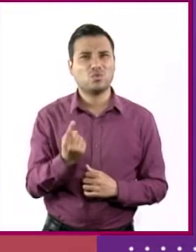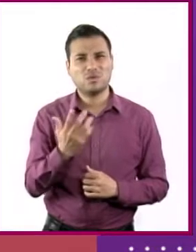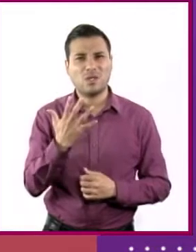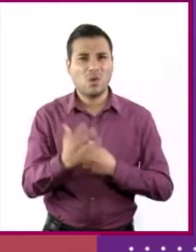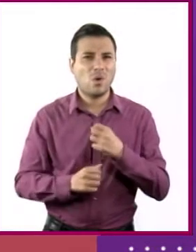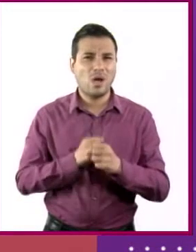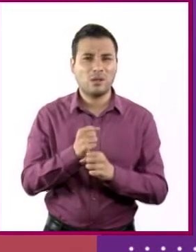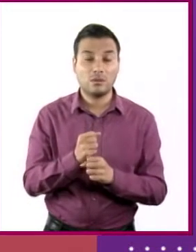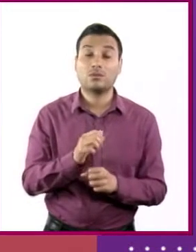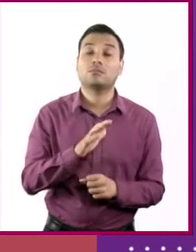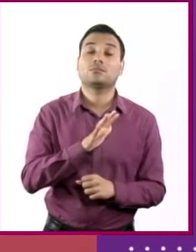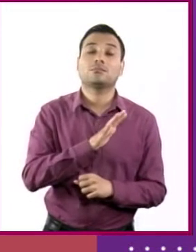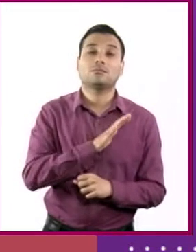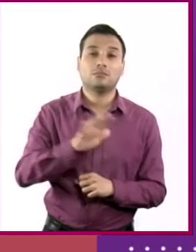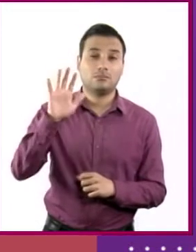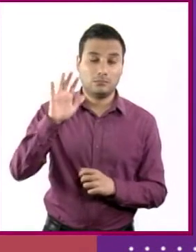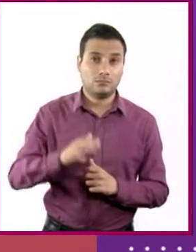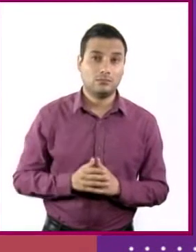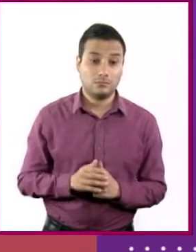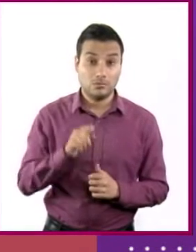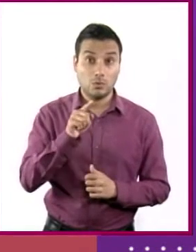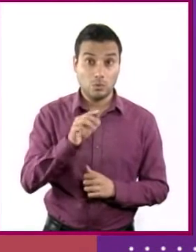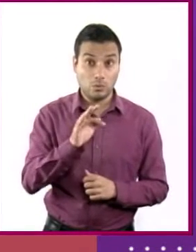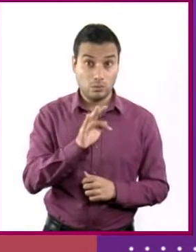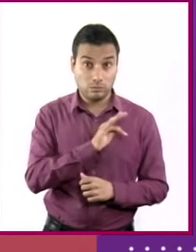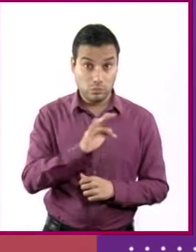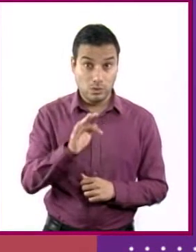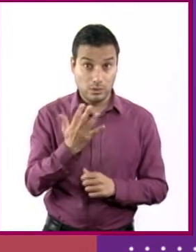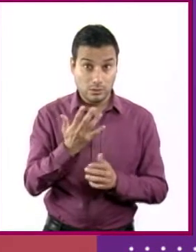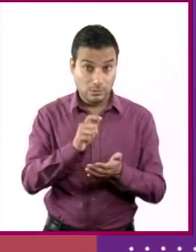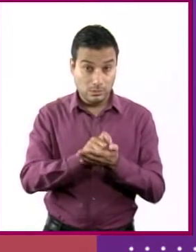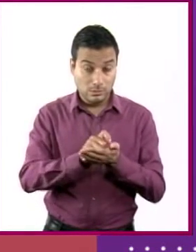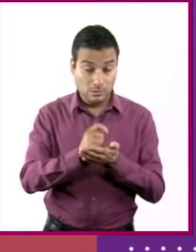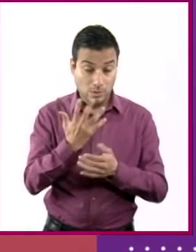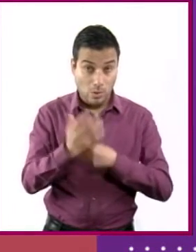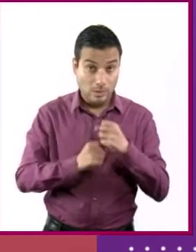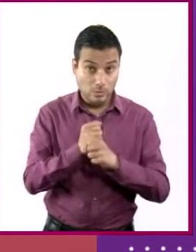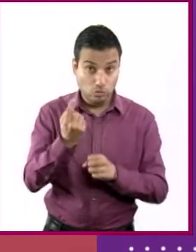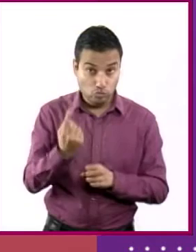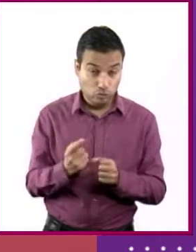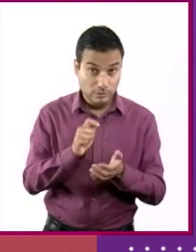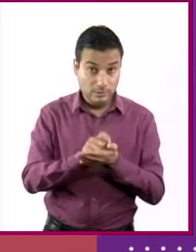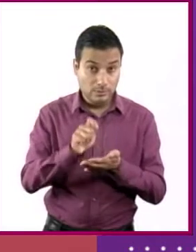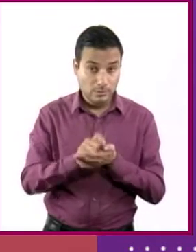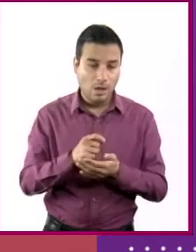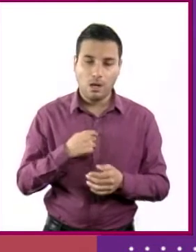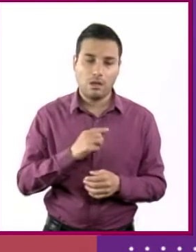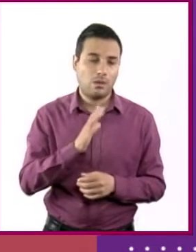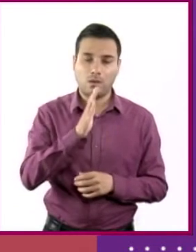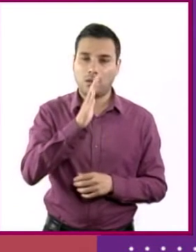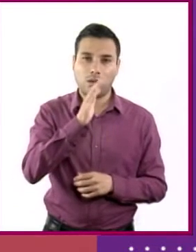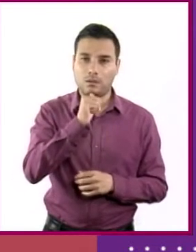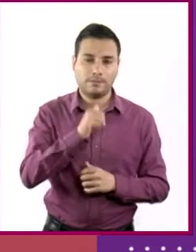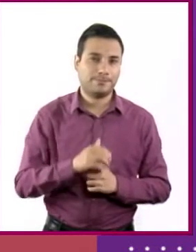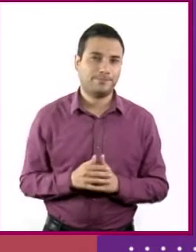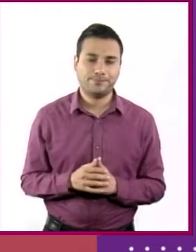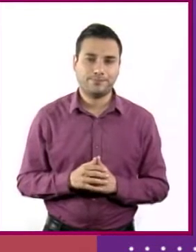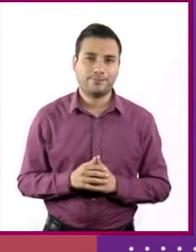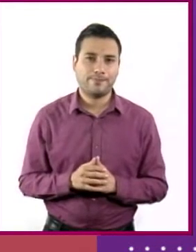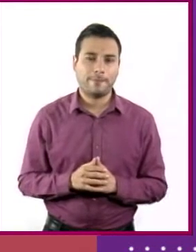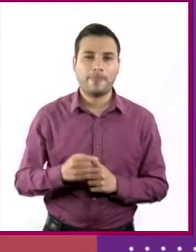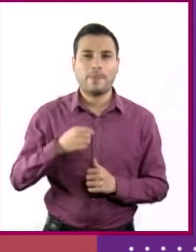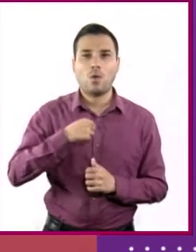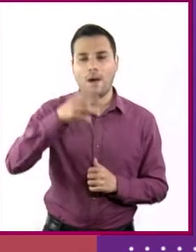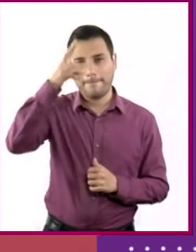It's amazing. And could you write when you were 5 years old? No, I couldn't. I learned